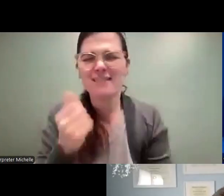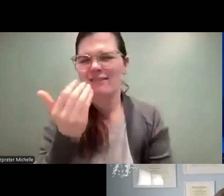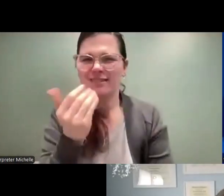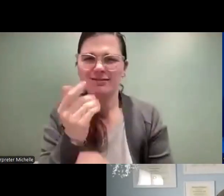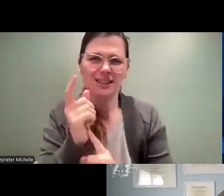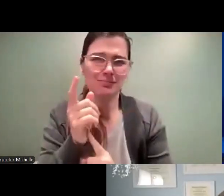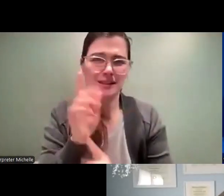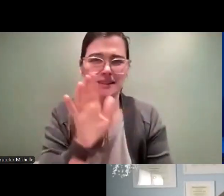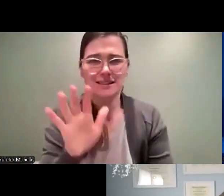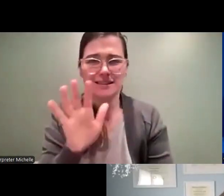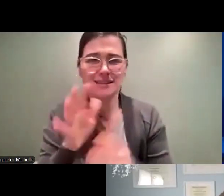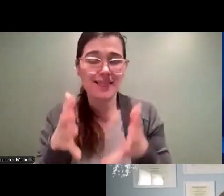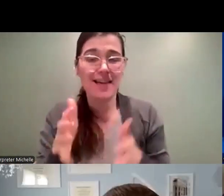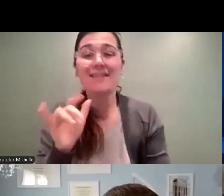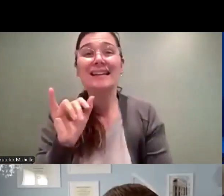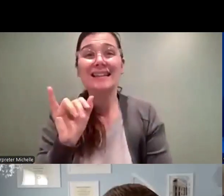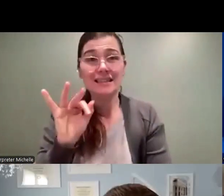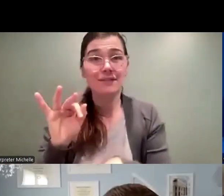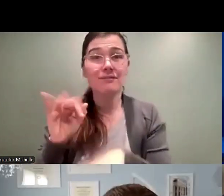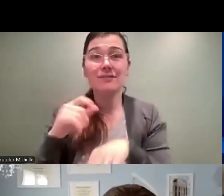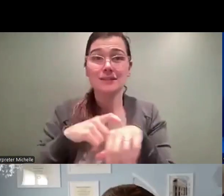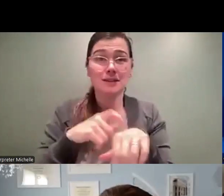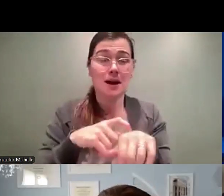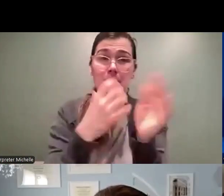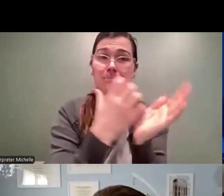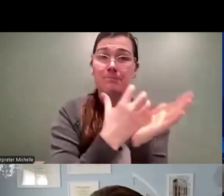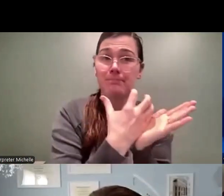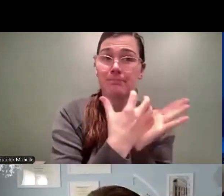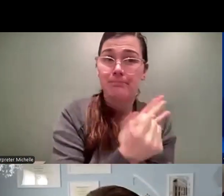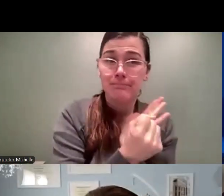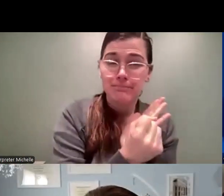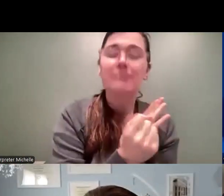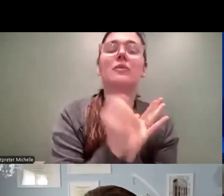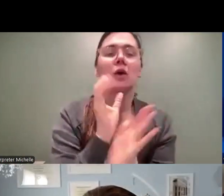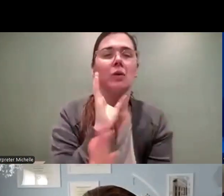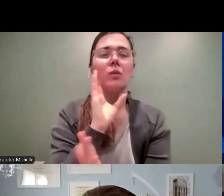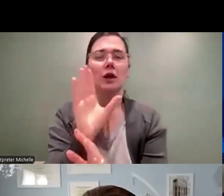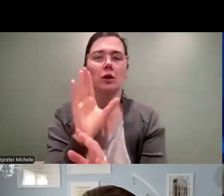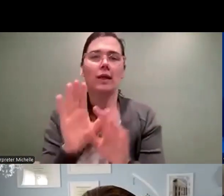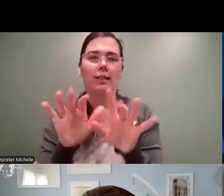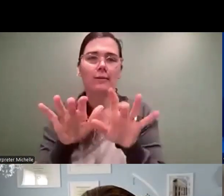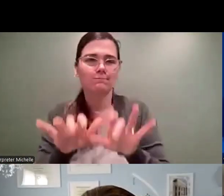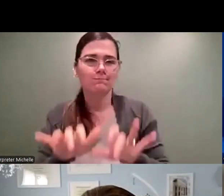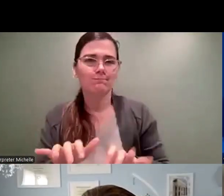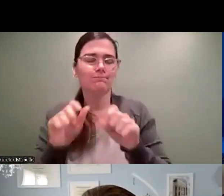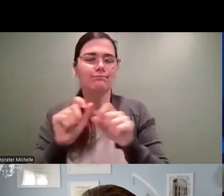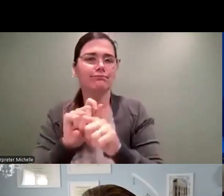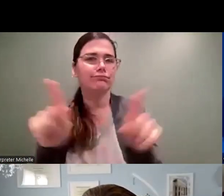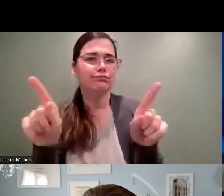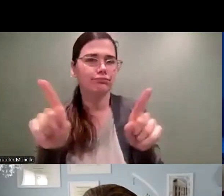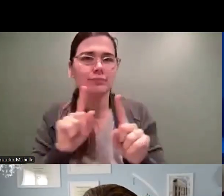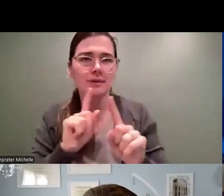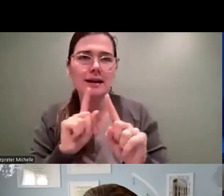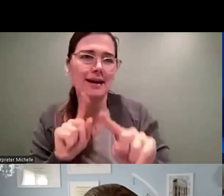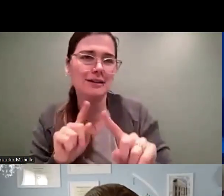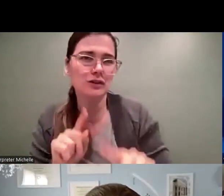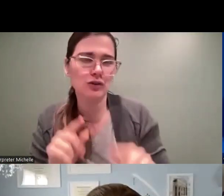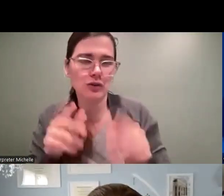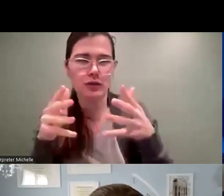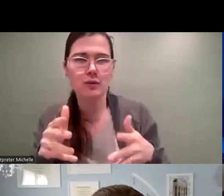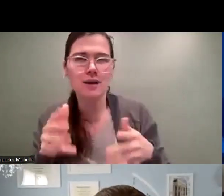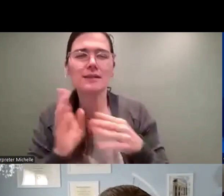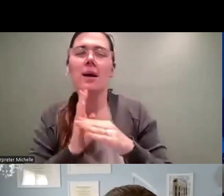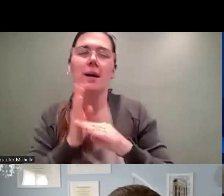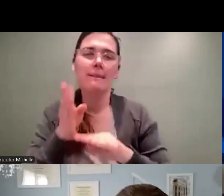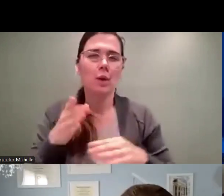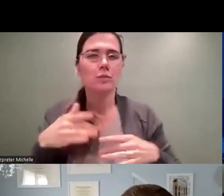have more questions and we have time, we will make sure that we answer those and send them out to you in the post-event